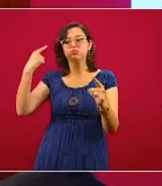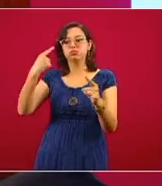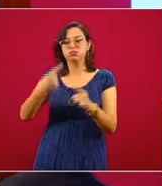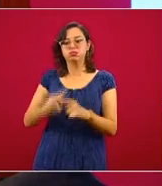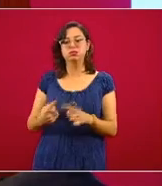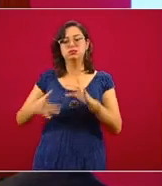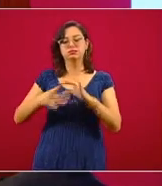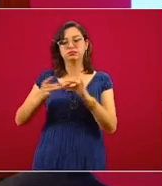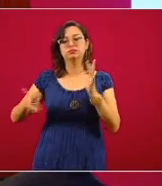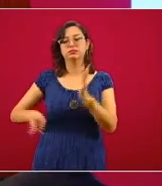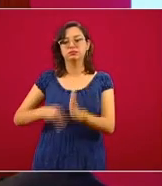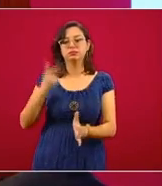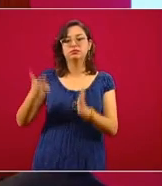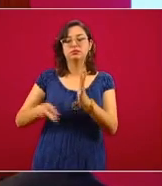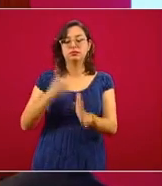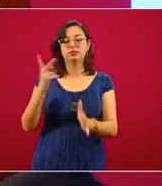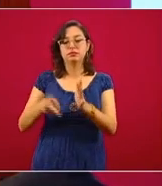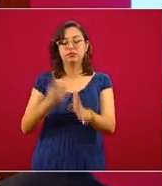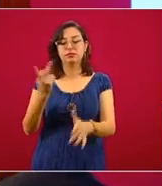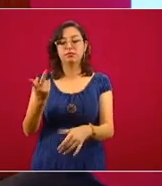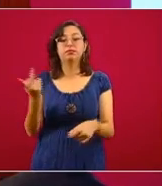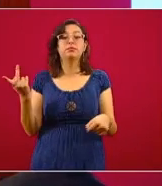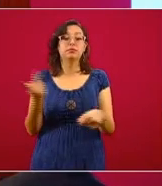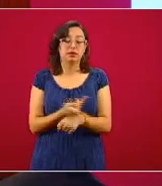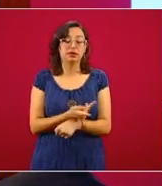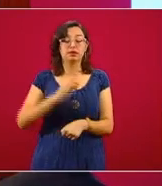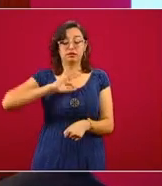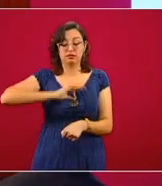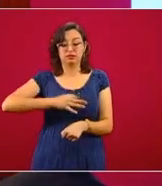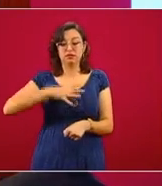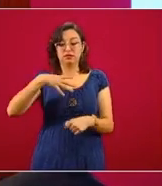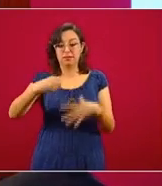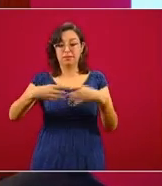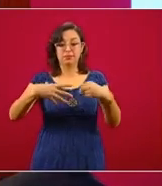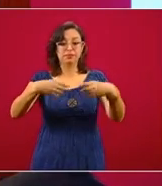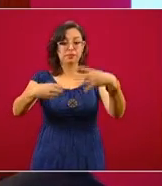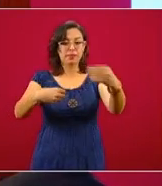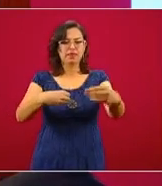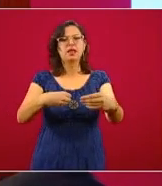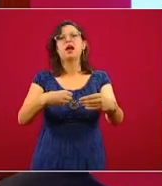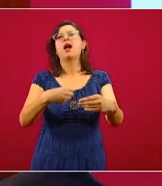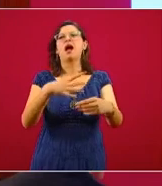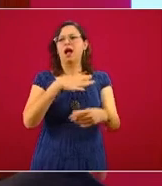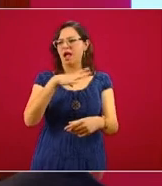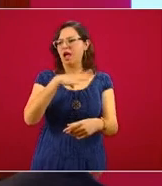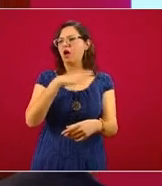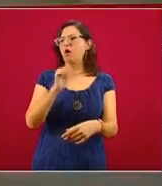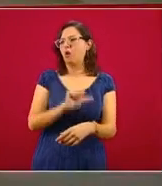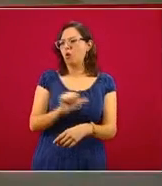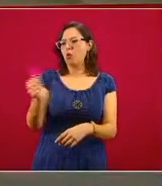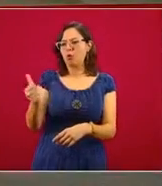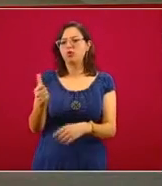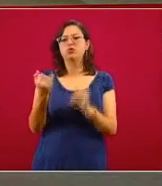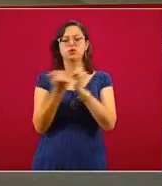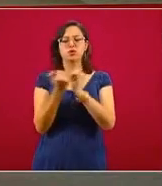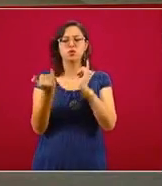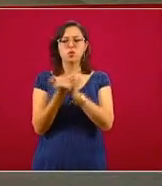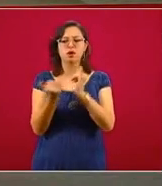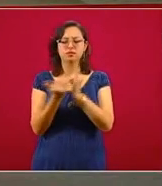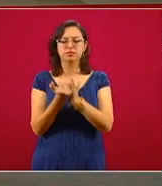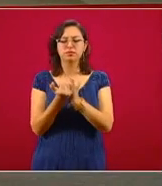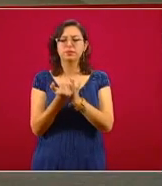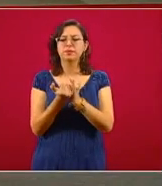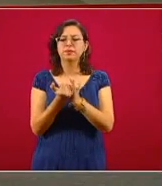weeks, but it is the fact that this pandemic